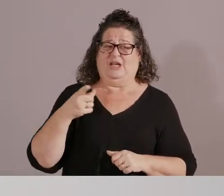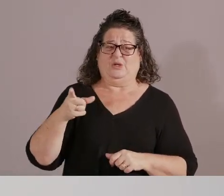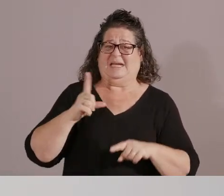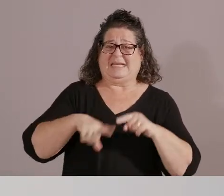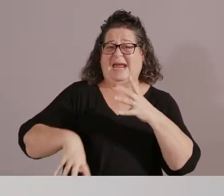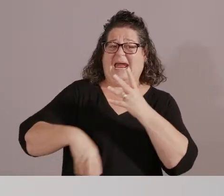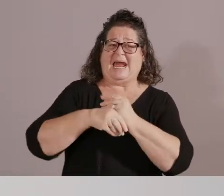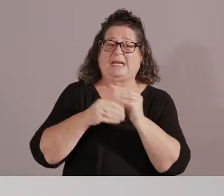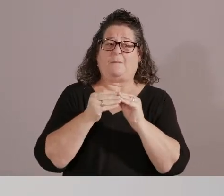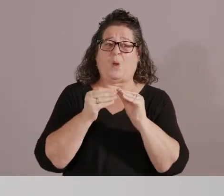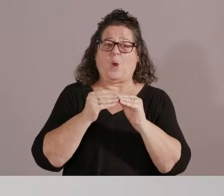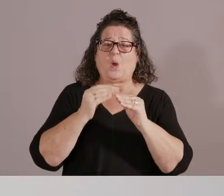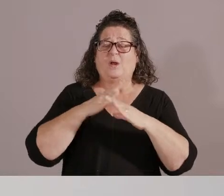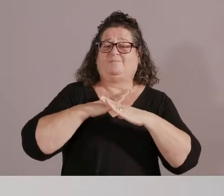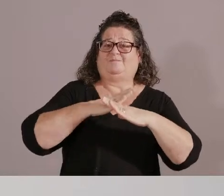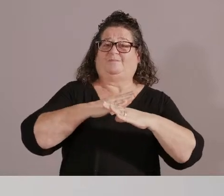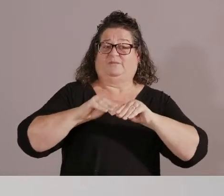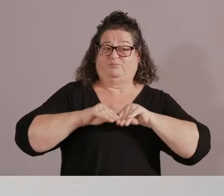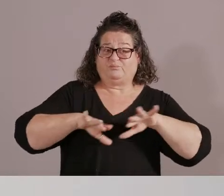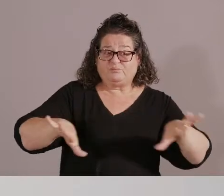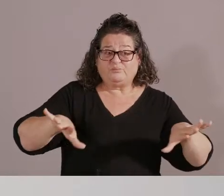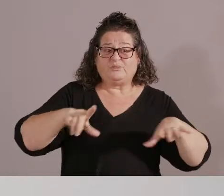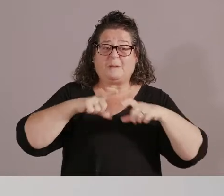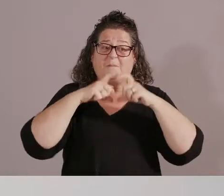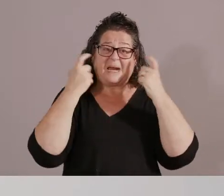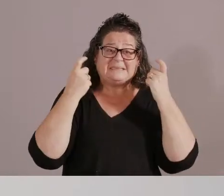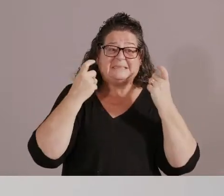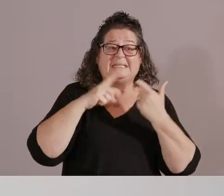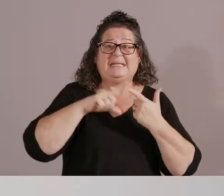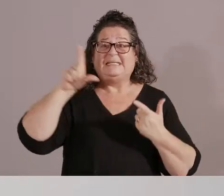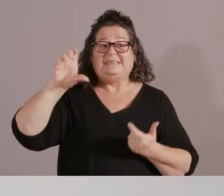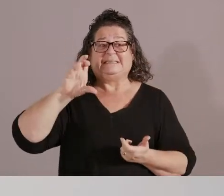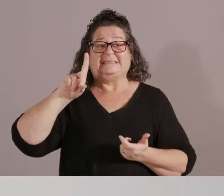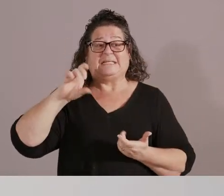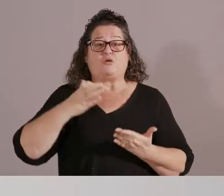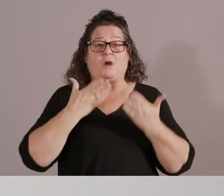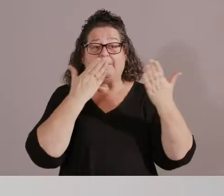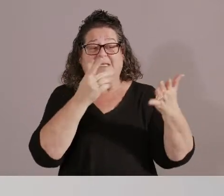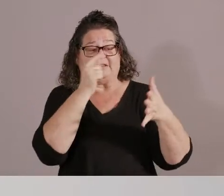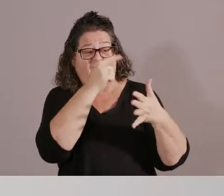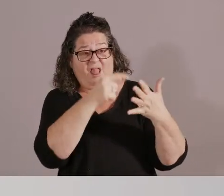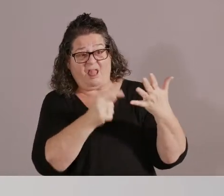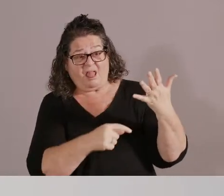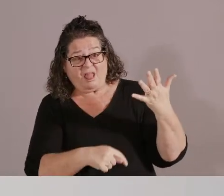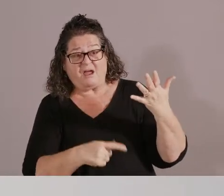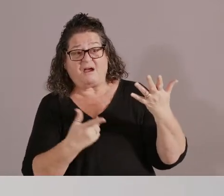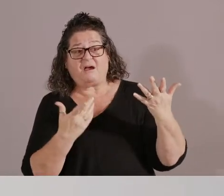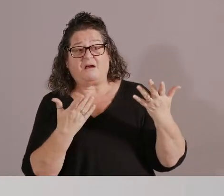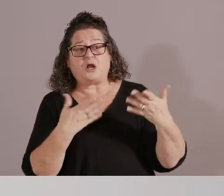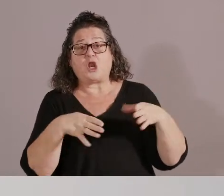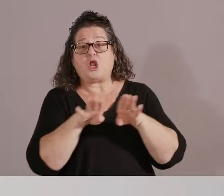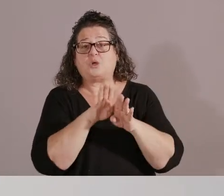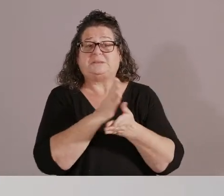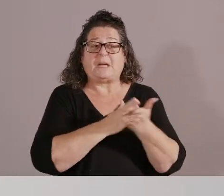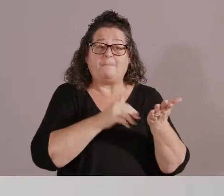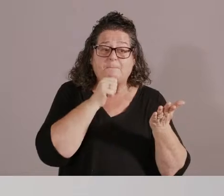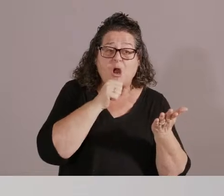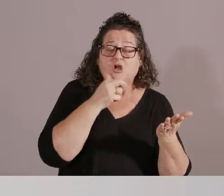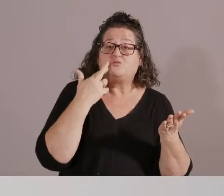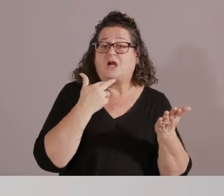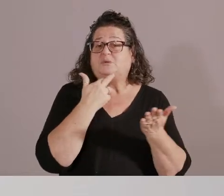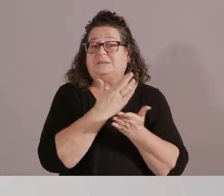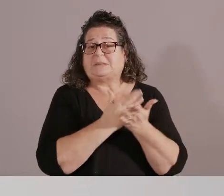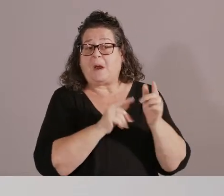people have suggested, look at what CDC is recommending, and maybe some closing down some bars and restaurants for a while, or closing them